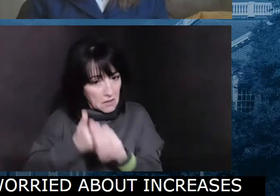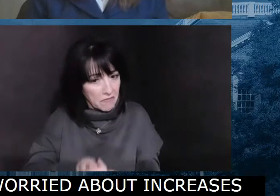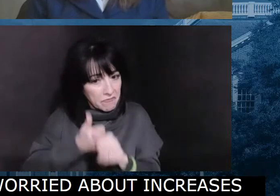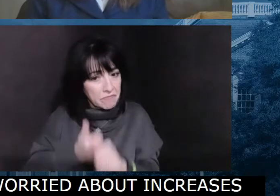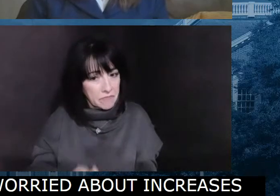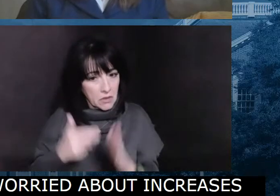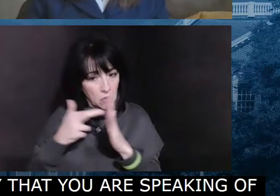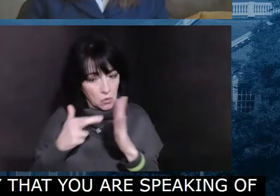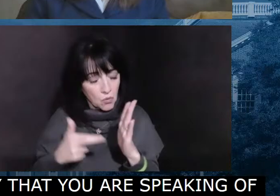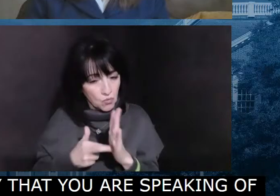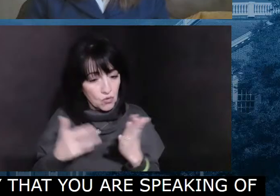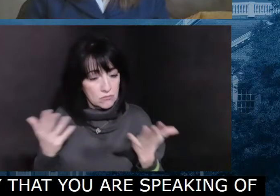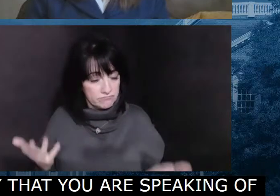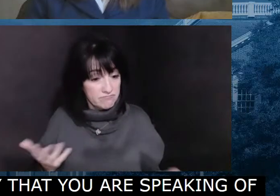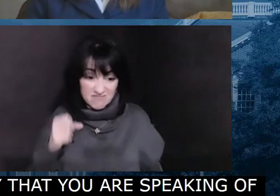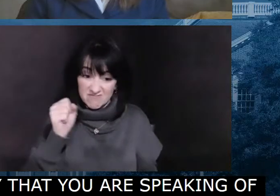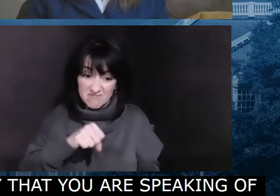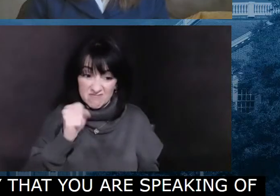cautious about the